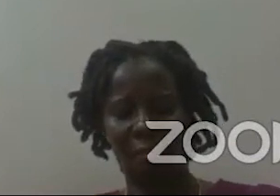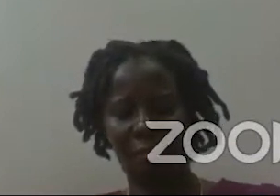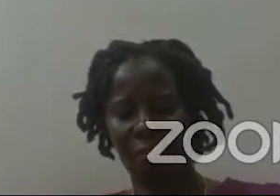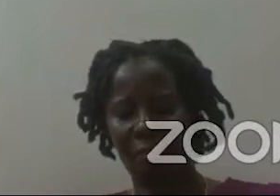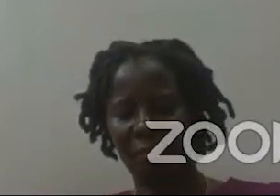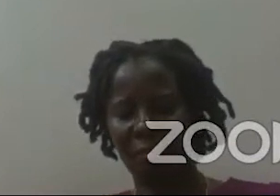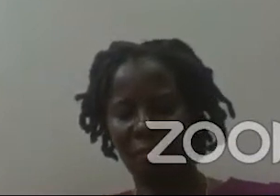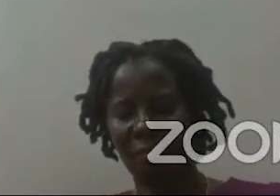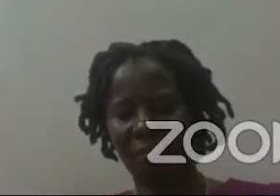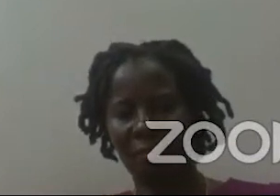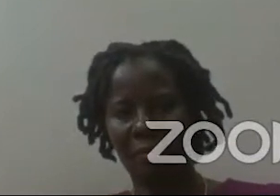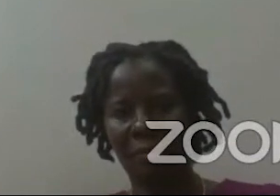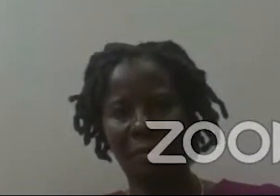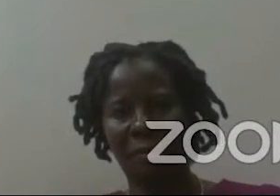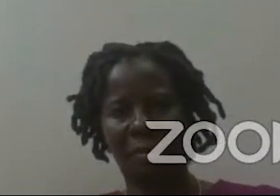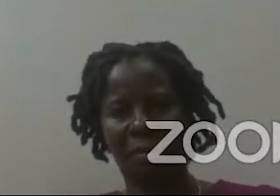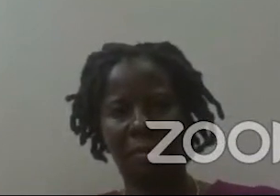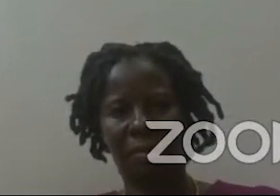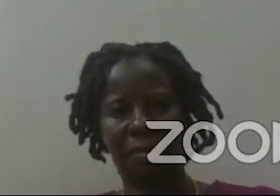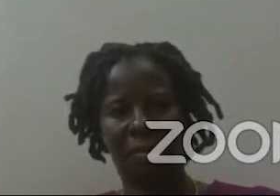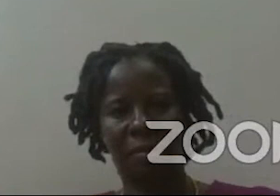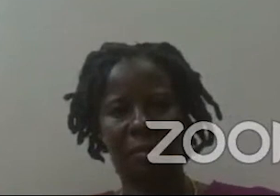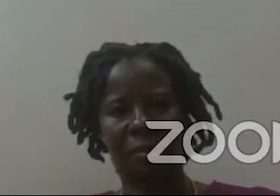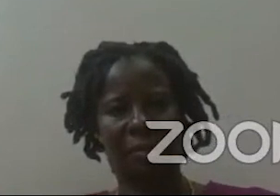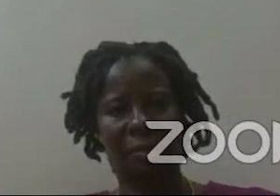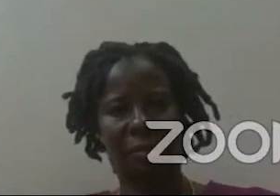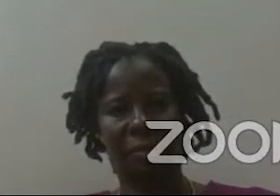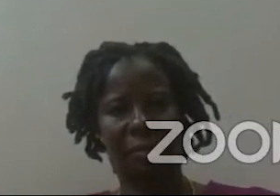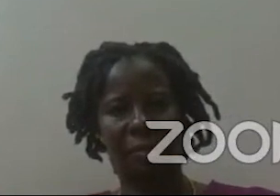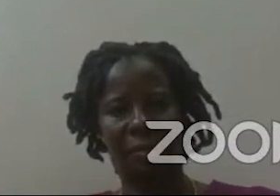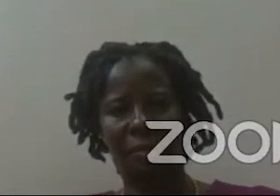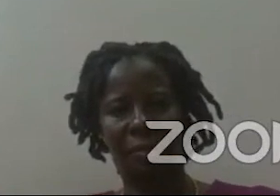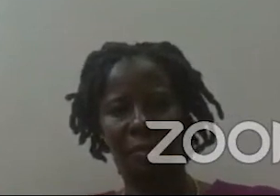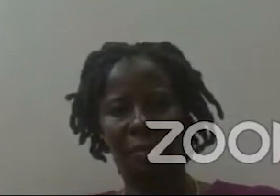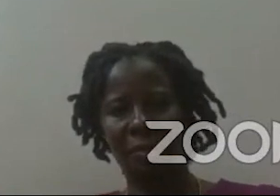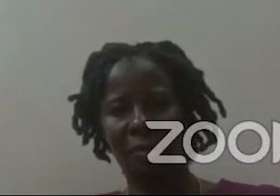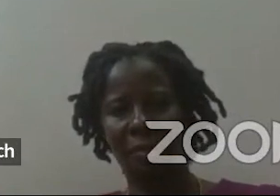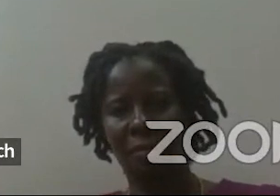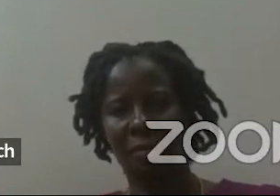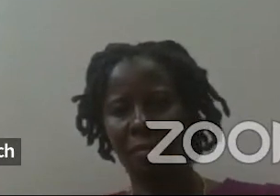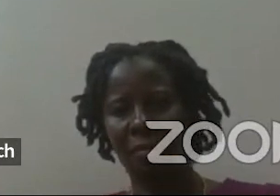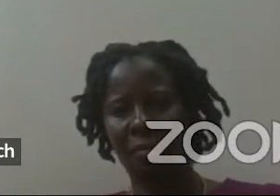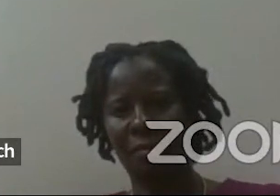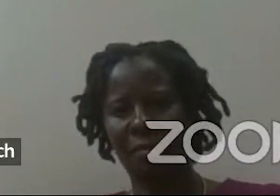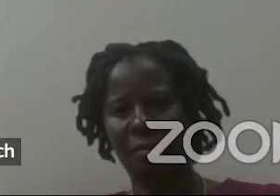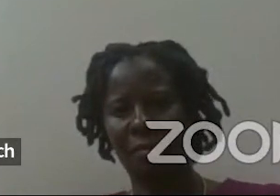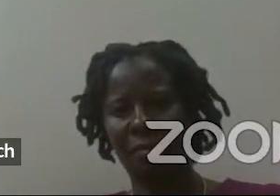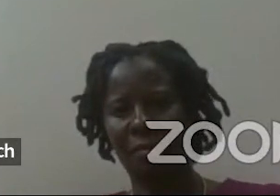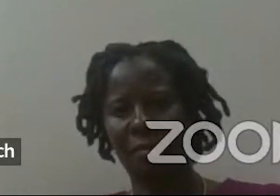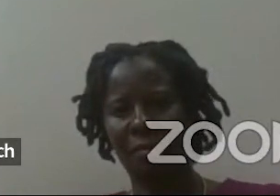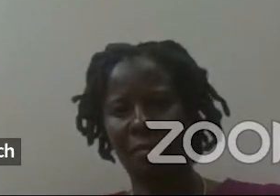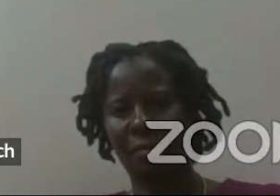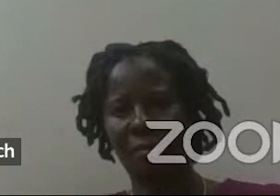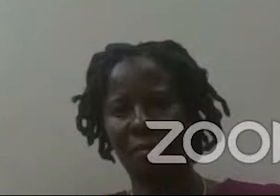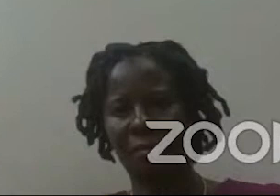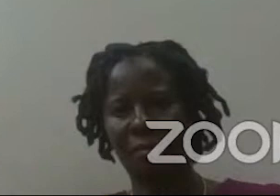the person that I am, to reach those areas. I know I have been able to get onto different boards because